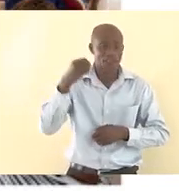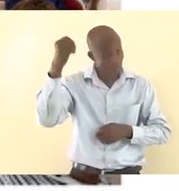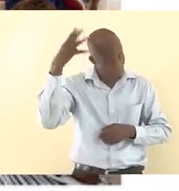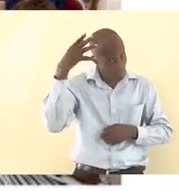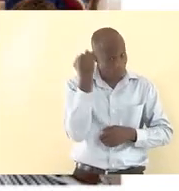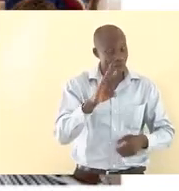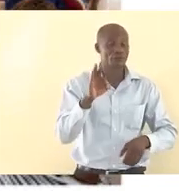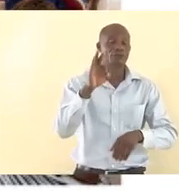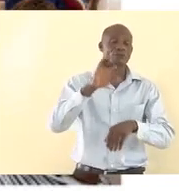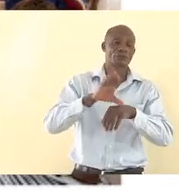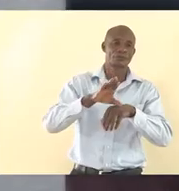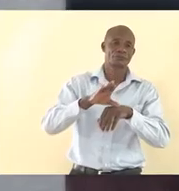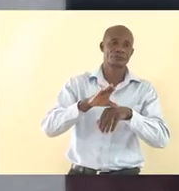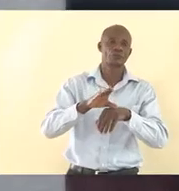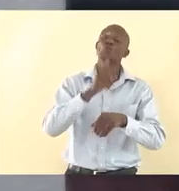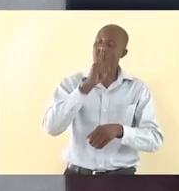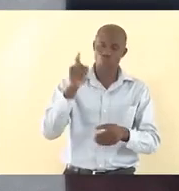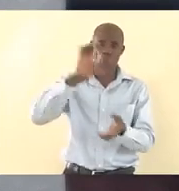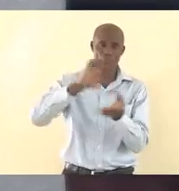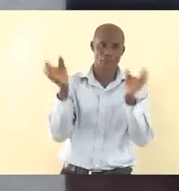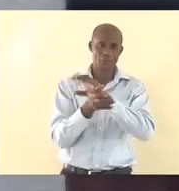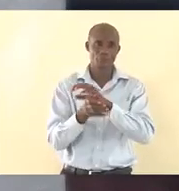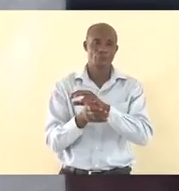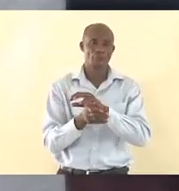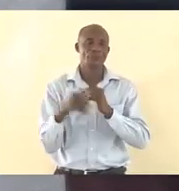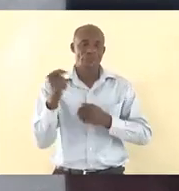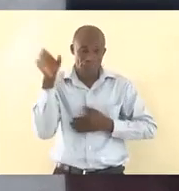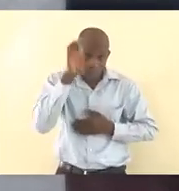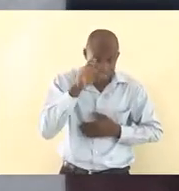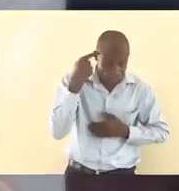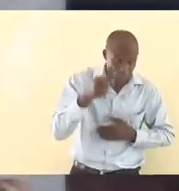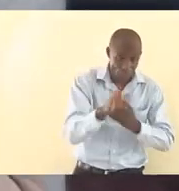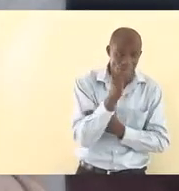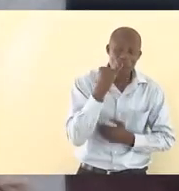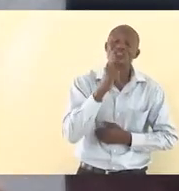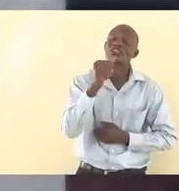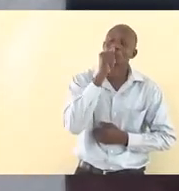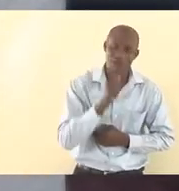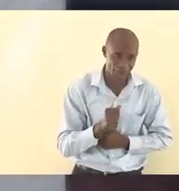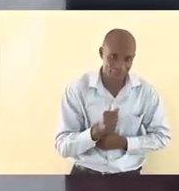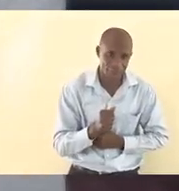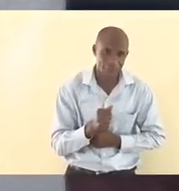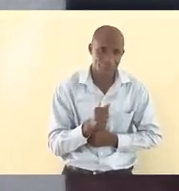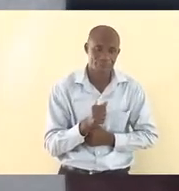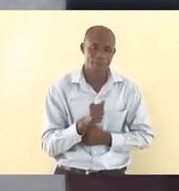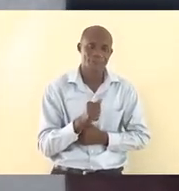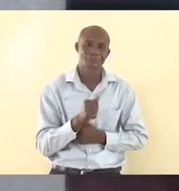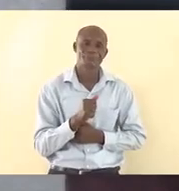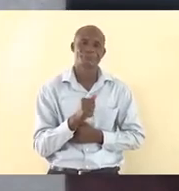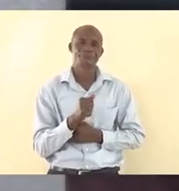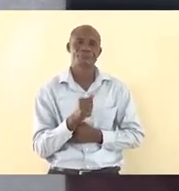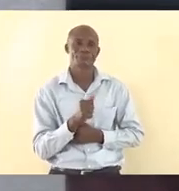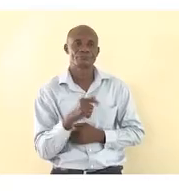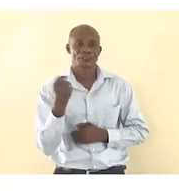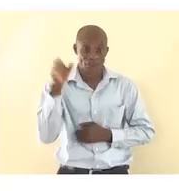Real conversion. The search for God is not a private search. I think I have emphasized this enough now. The search for